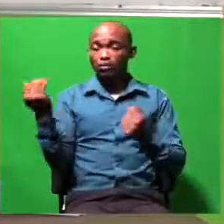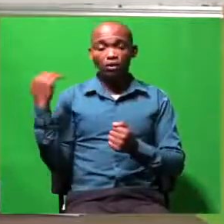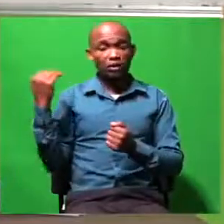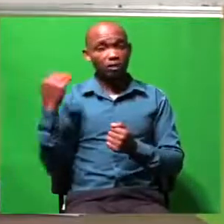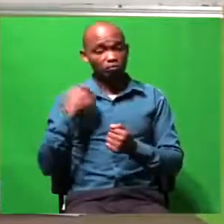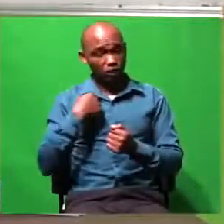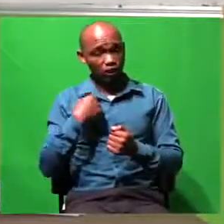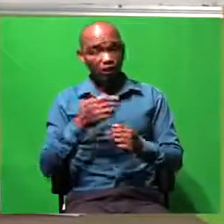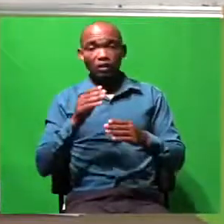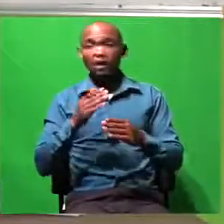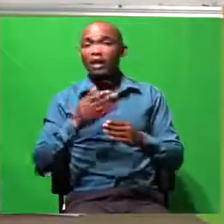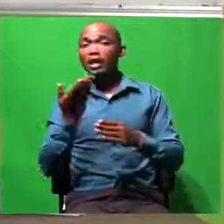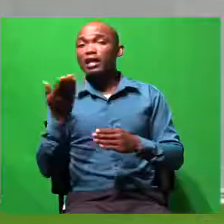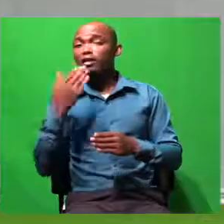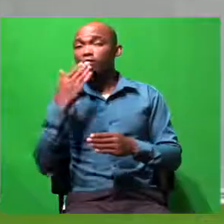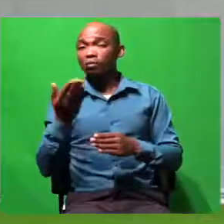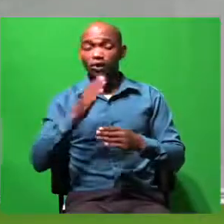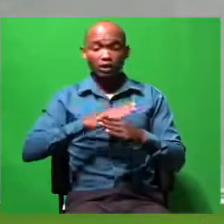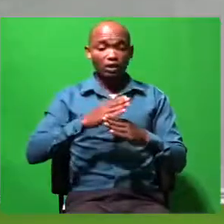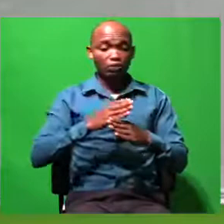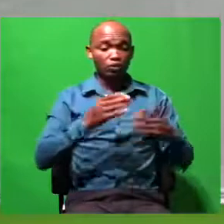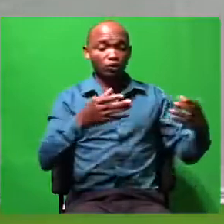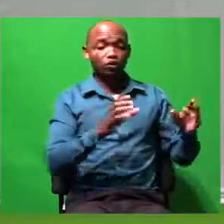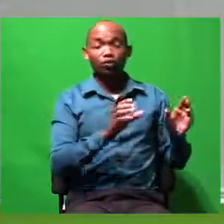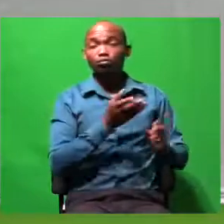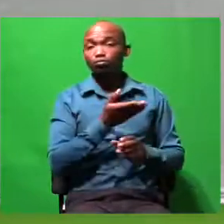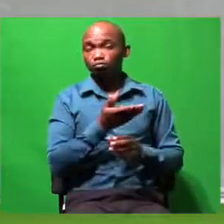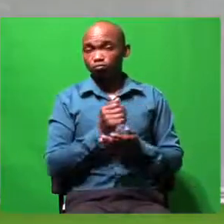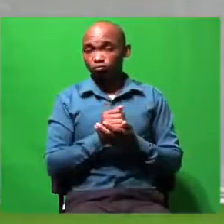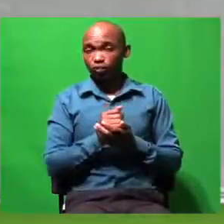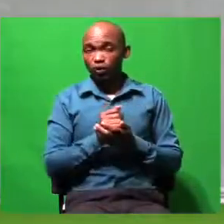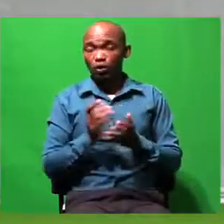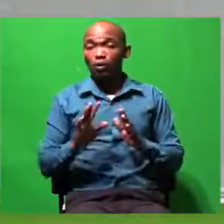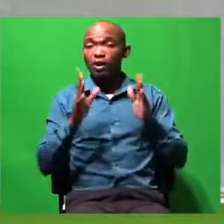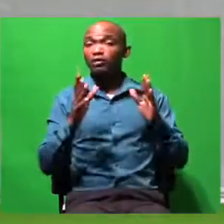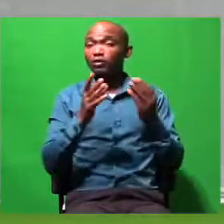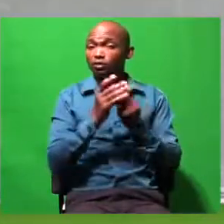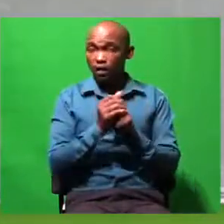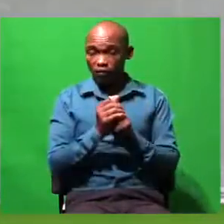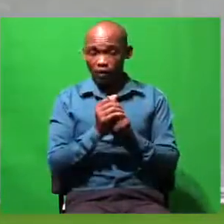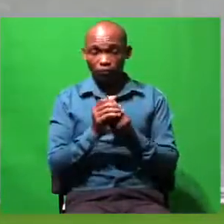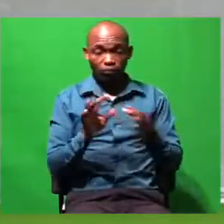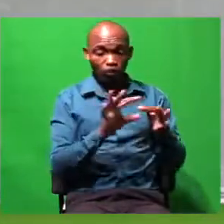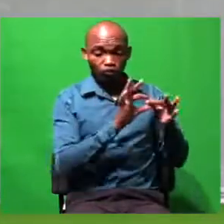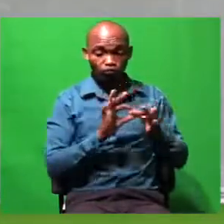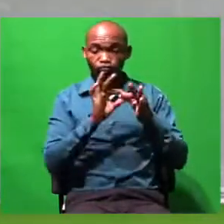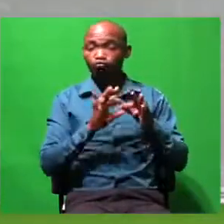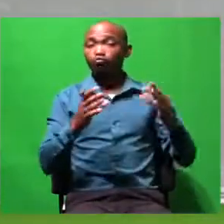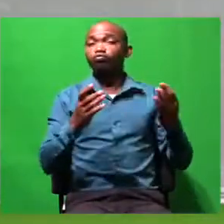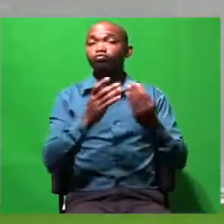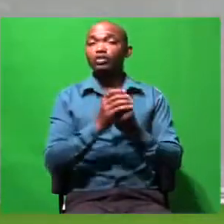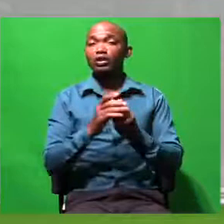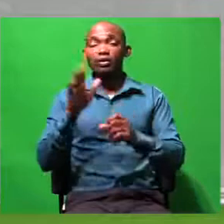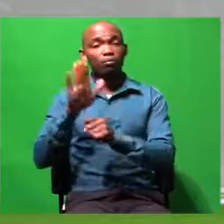tell me any more information about those groups I have mentioned there? We are living together. We are sharing